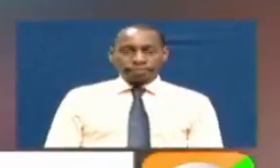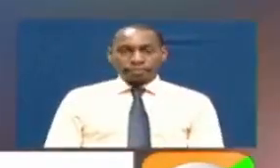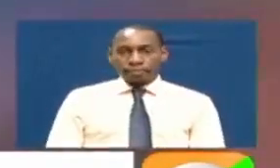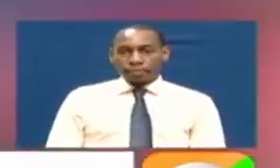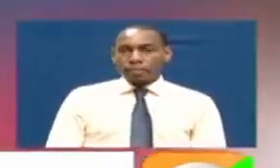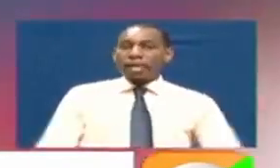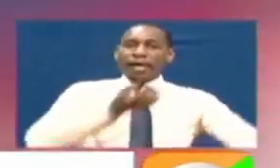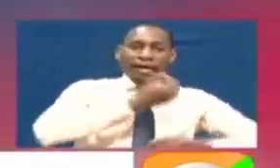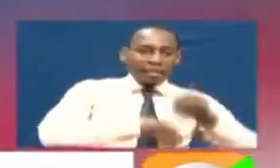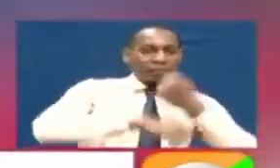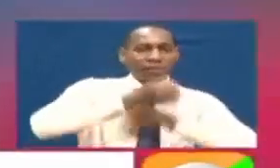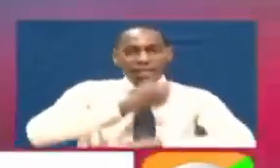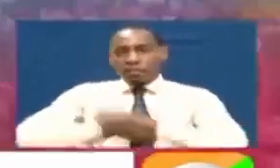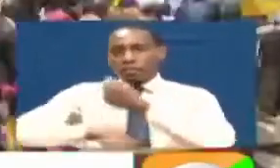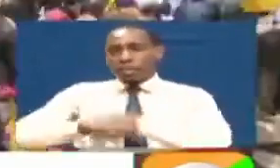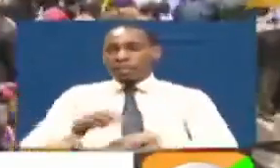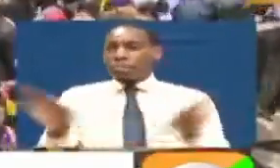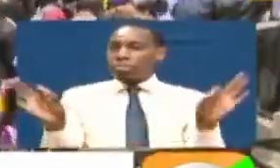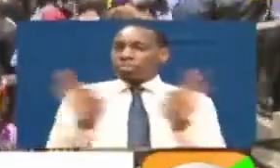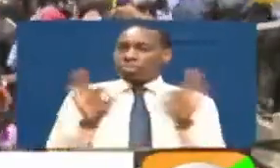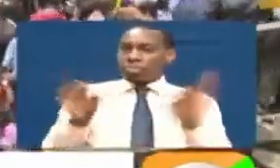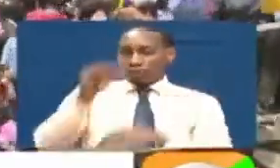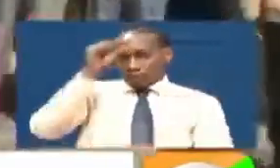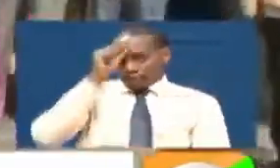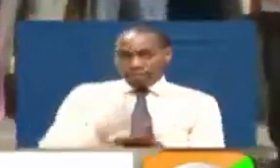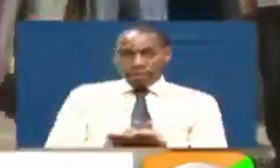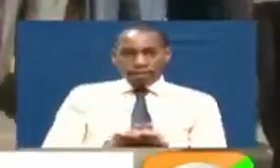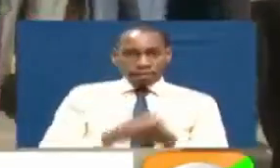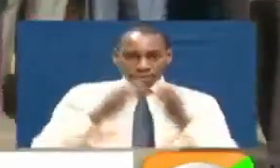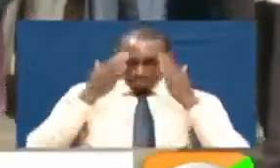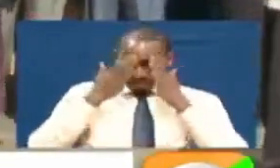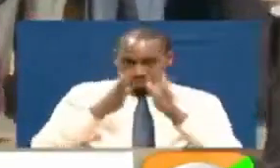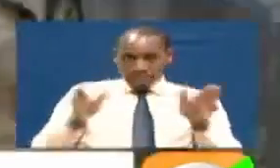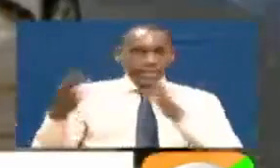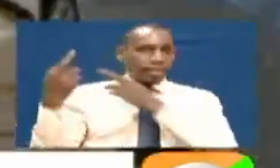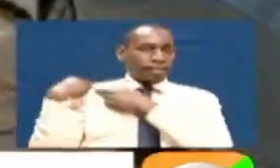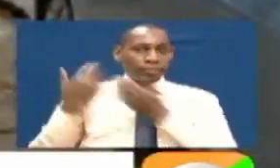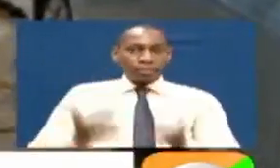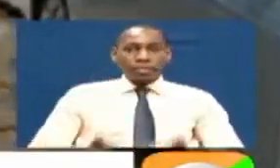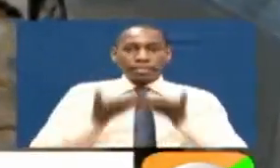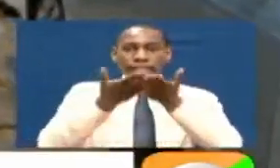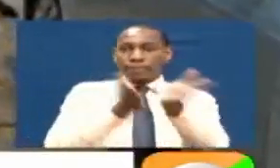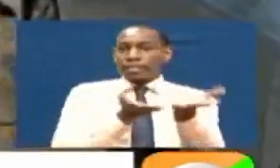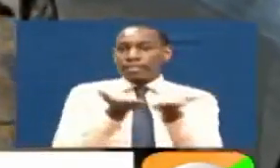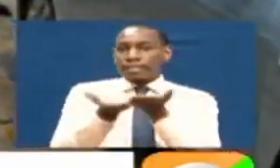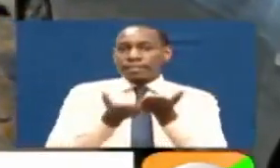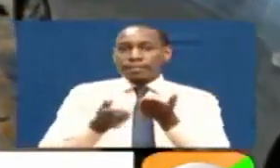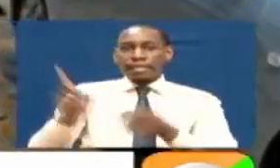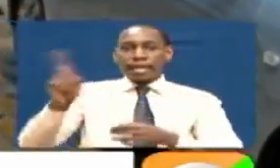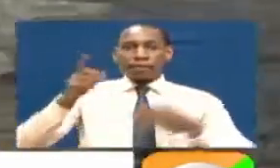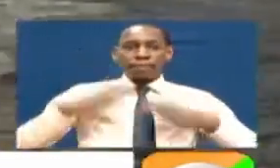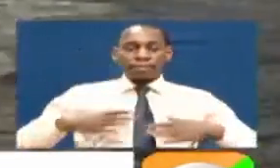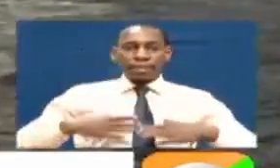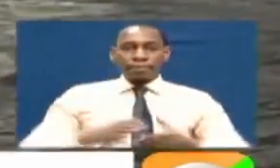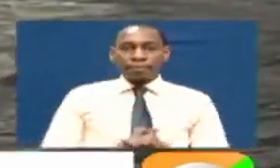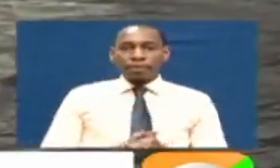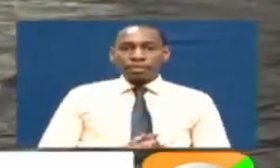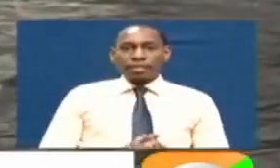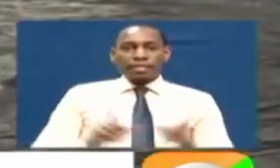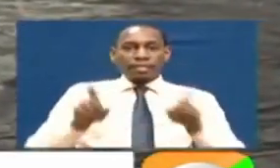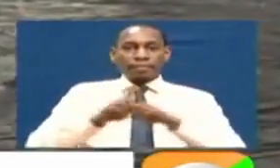Sideshows and theatrics employed by the governor seemingly distracted him from the core duty of delivering services to Nairobi residents.